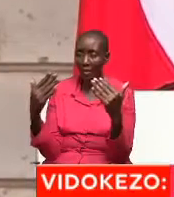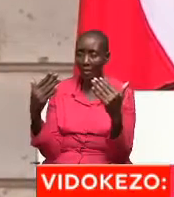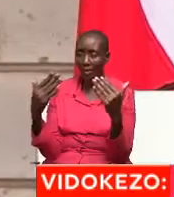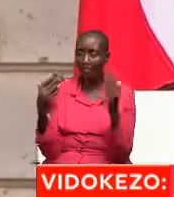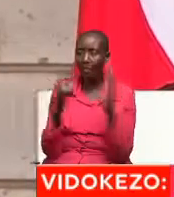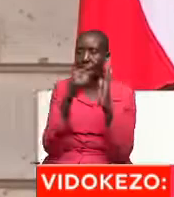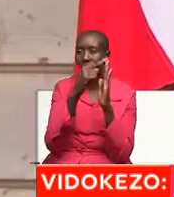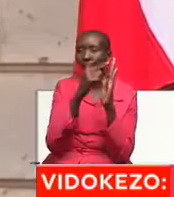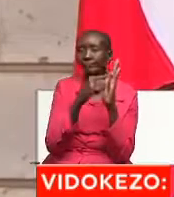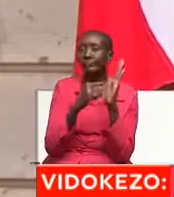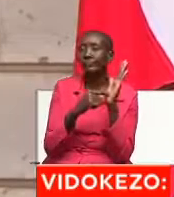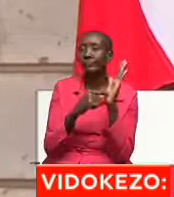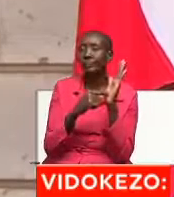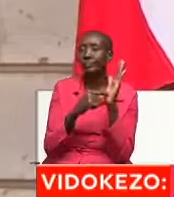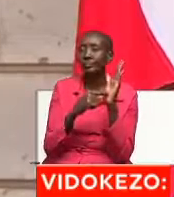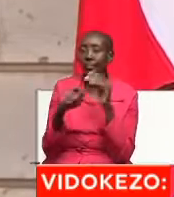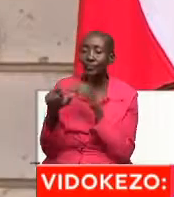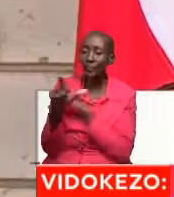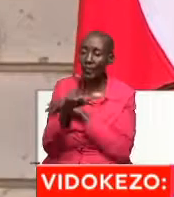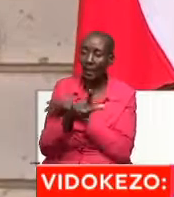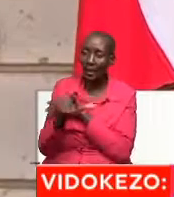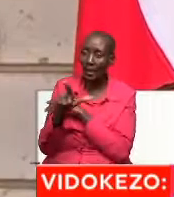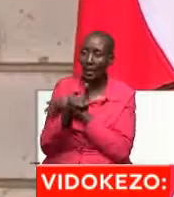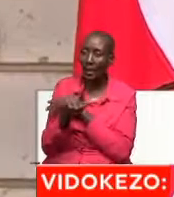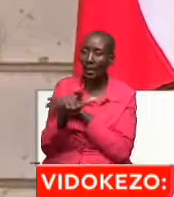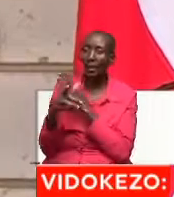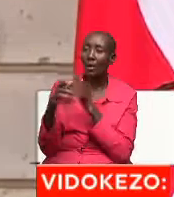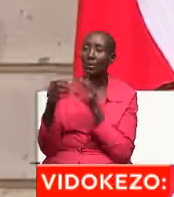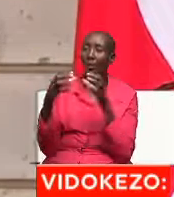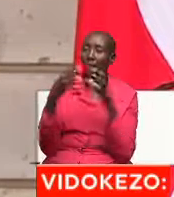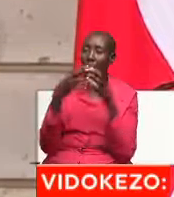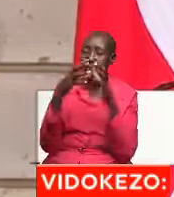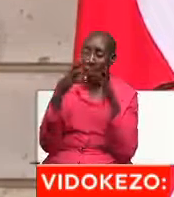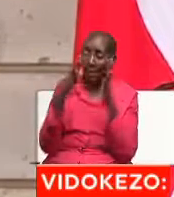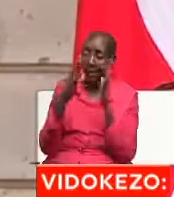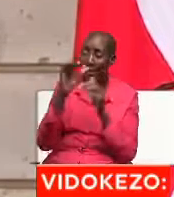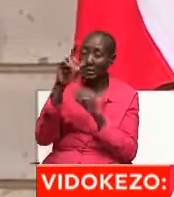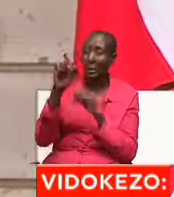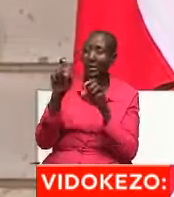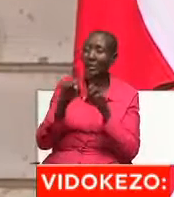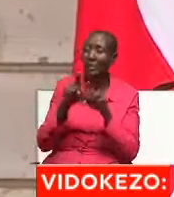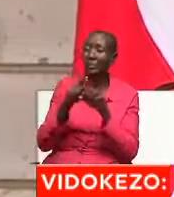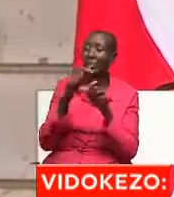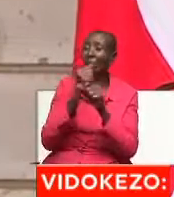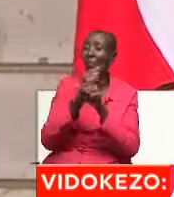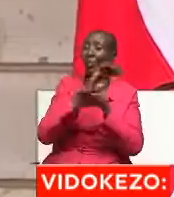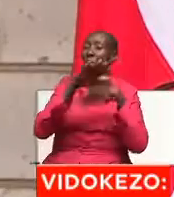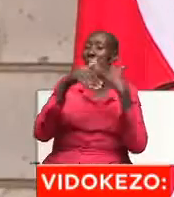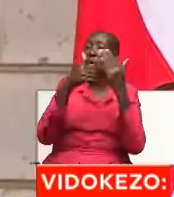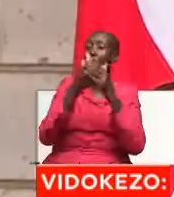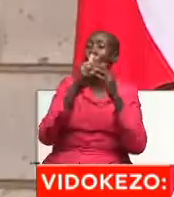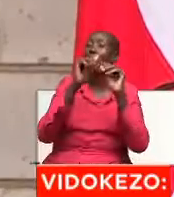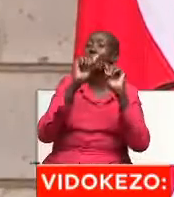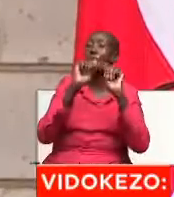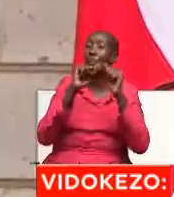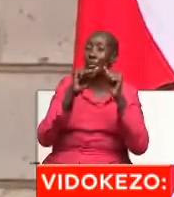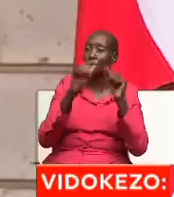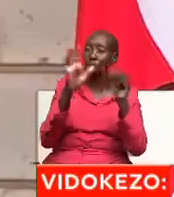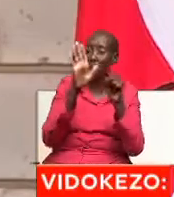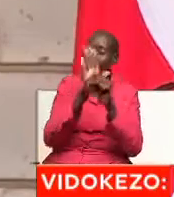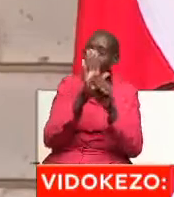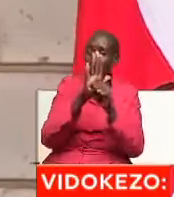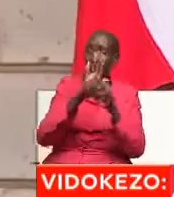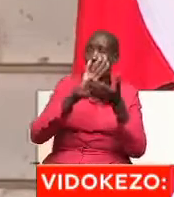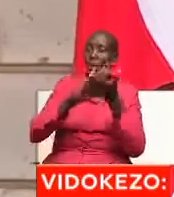items, and local manufacturers should produce what they can and must without